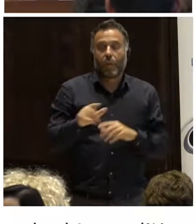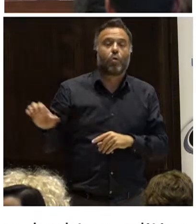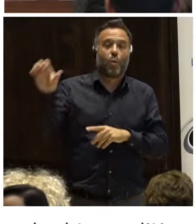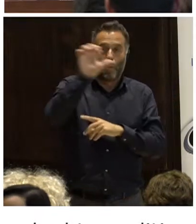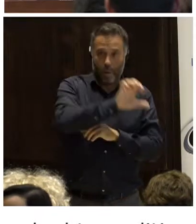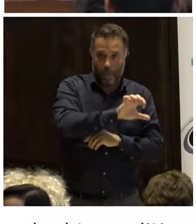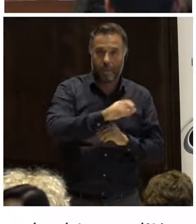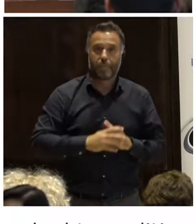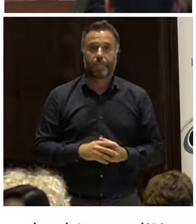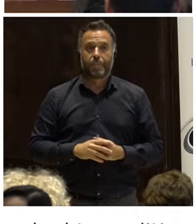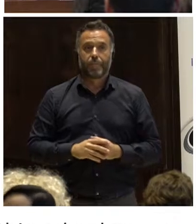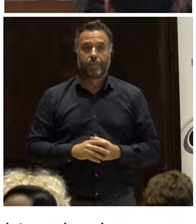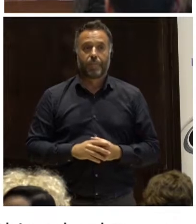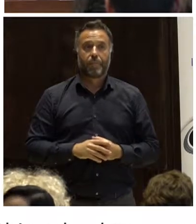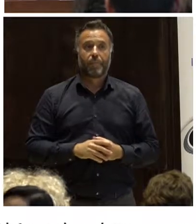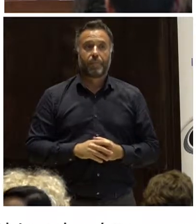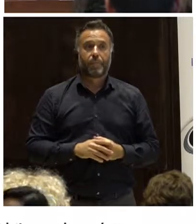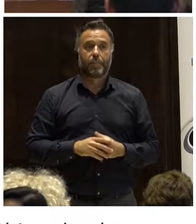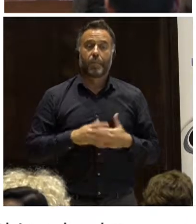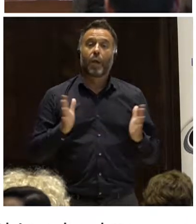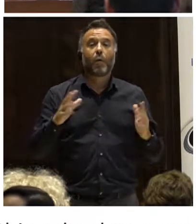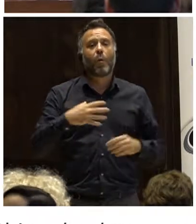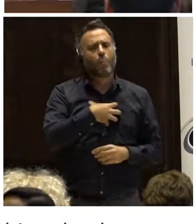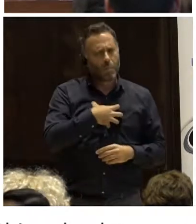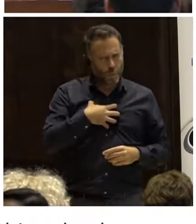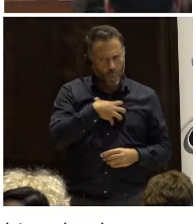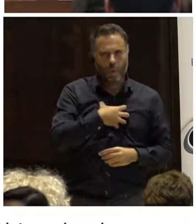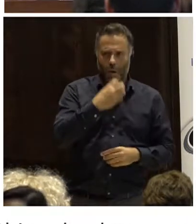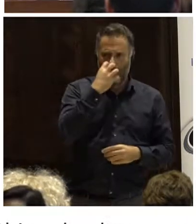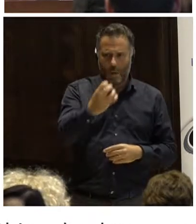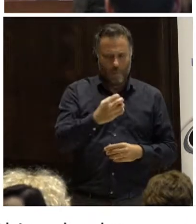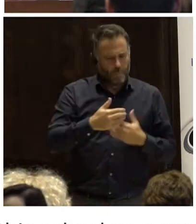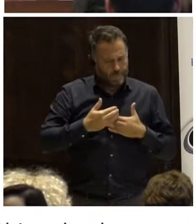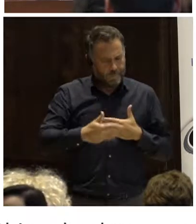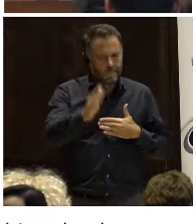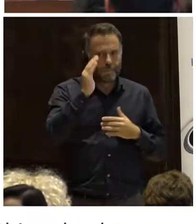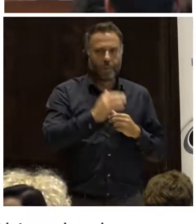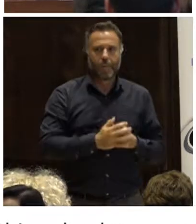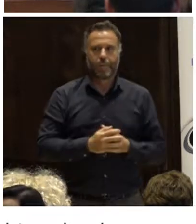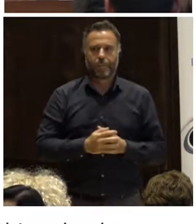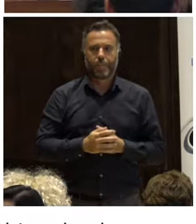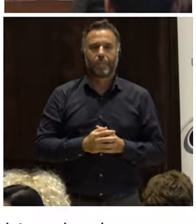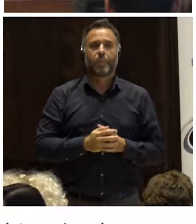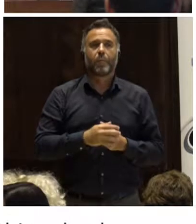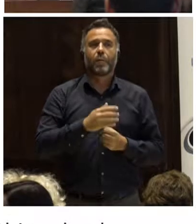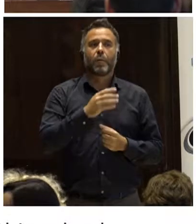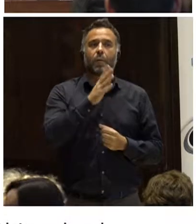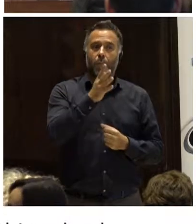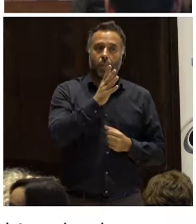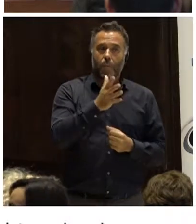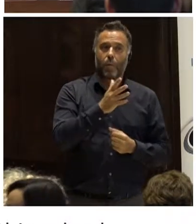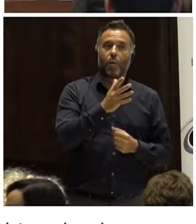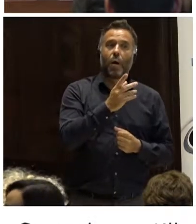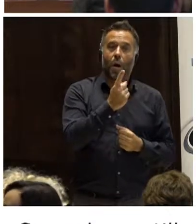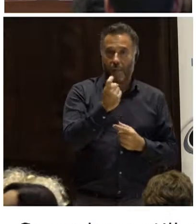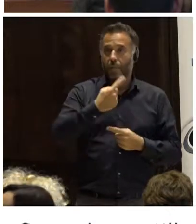lot of things to do. We need support of all people involved in this field who would like to involve